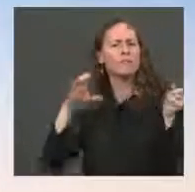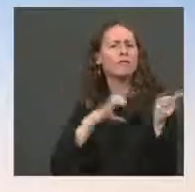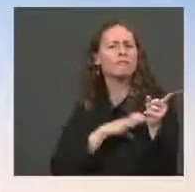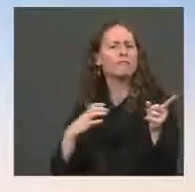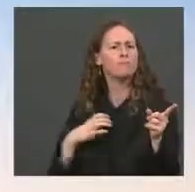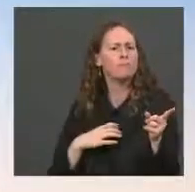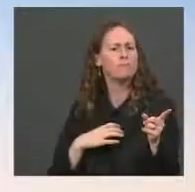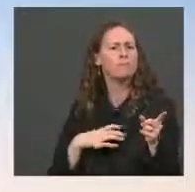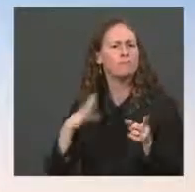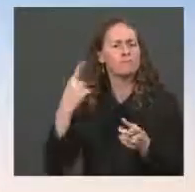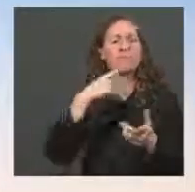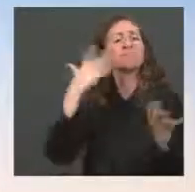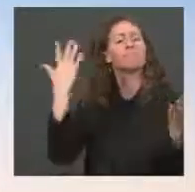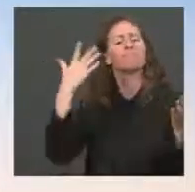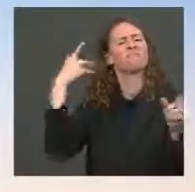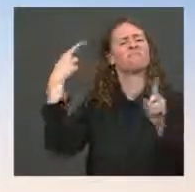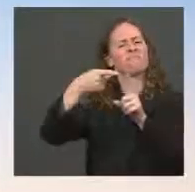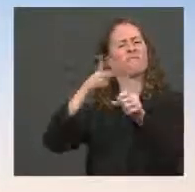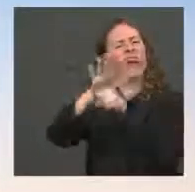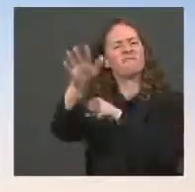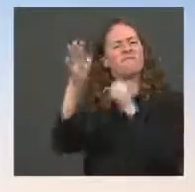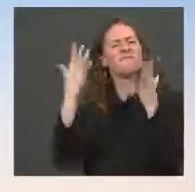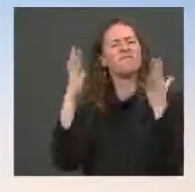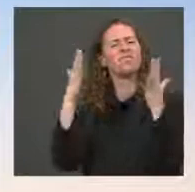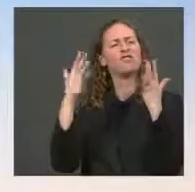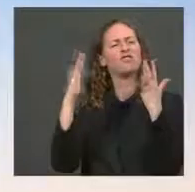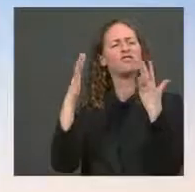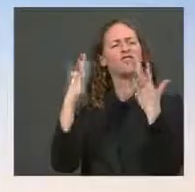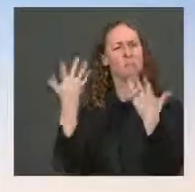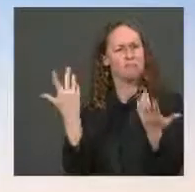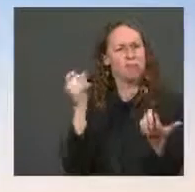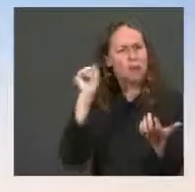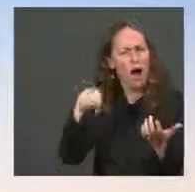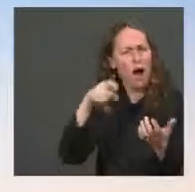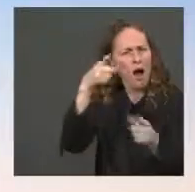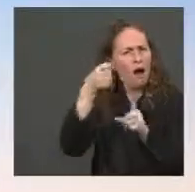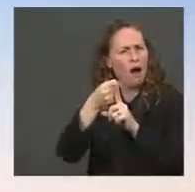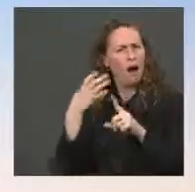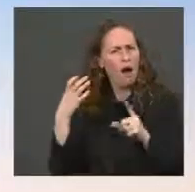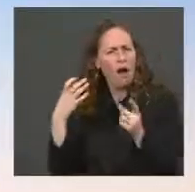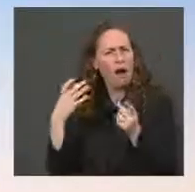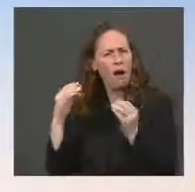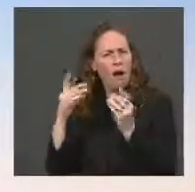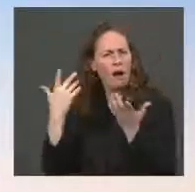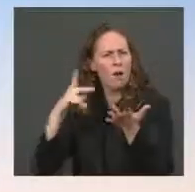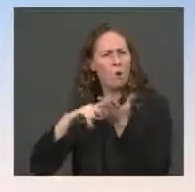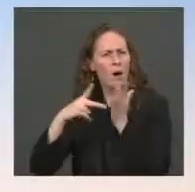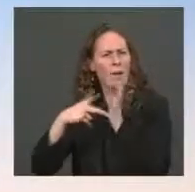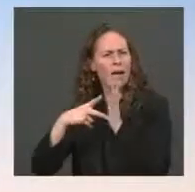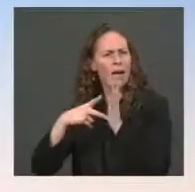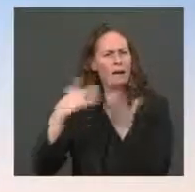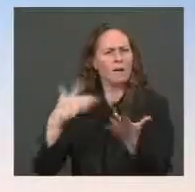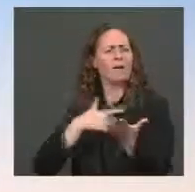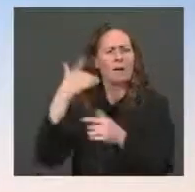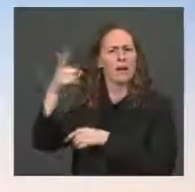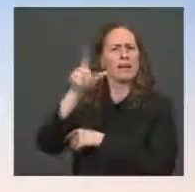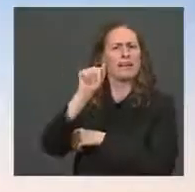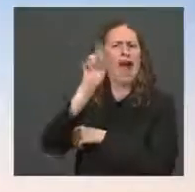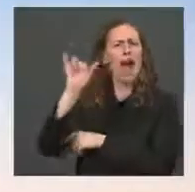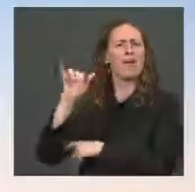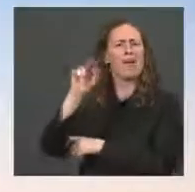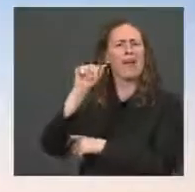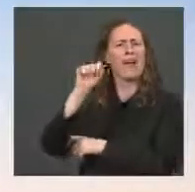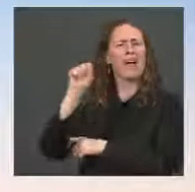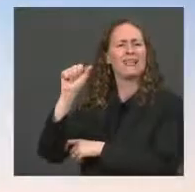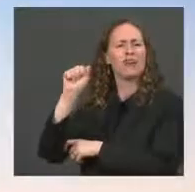it at the top. So if you could say and elaborate, what is the president's position on the Larry Nassar situation, and does he have a